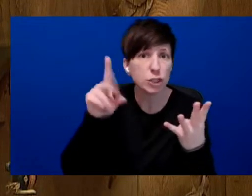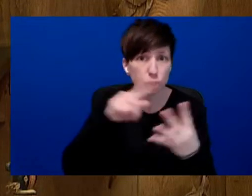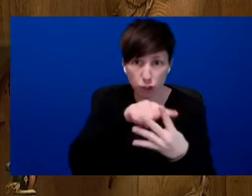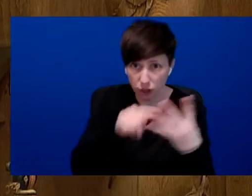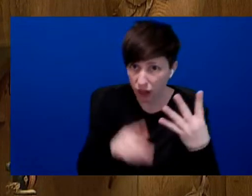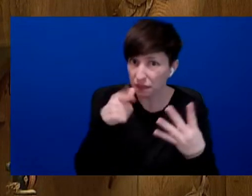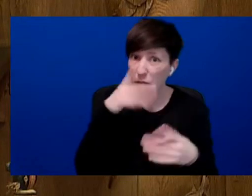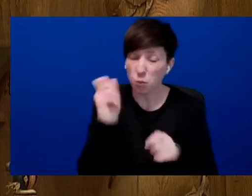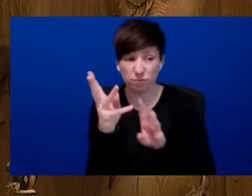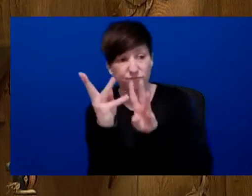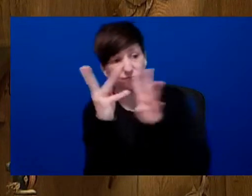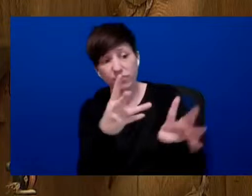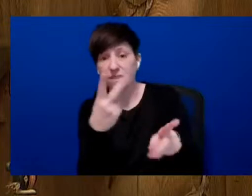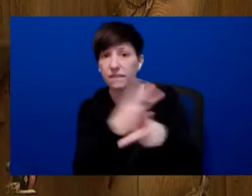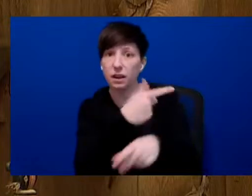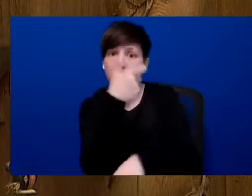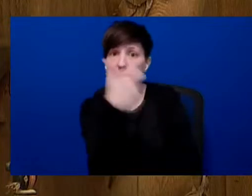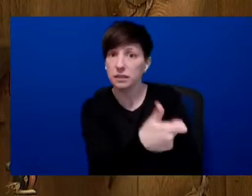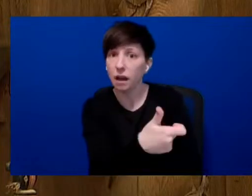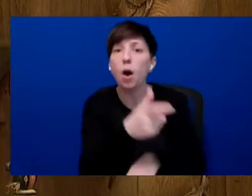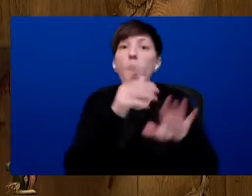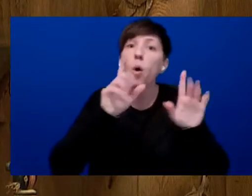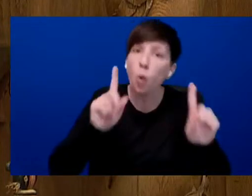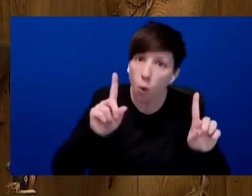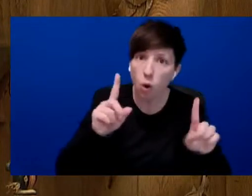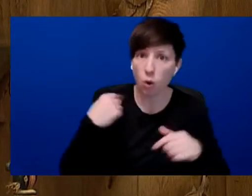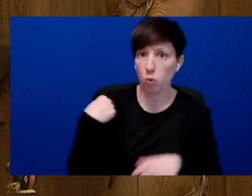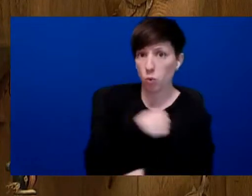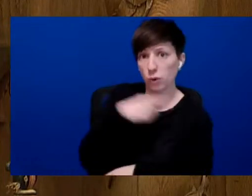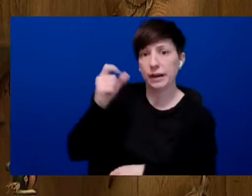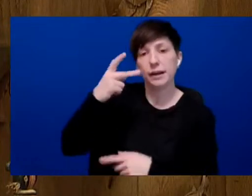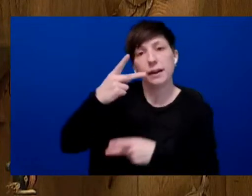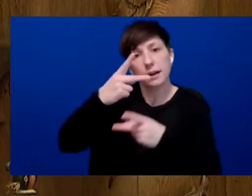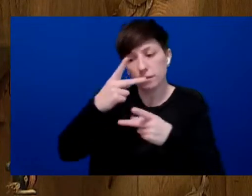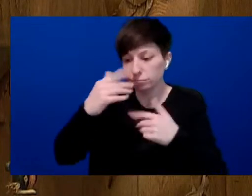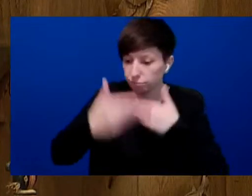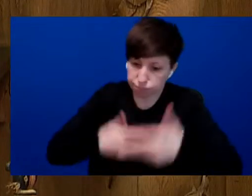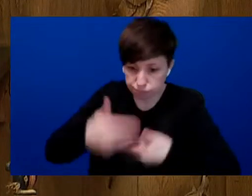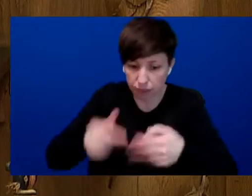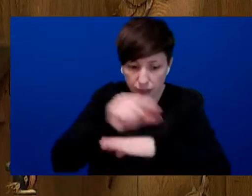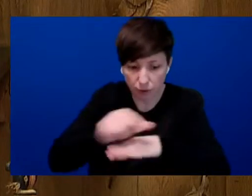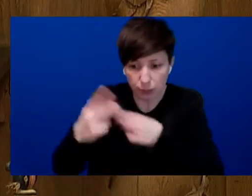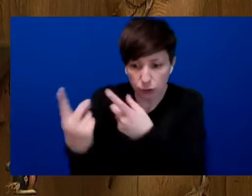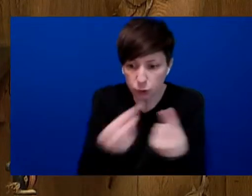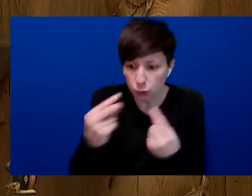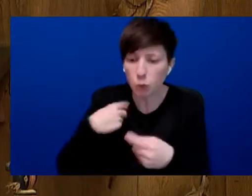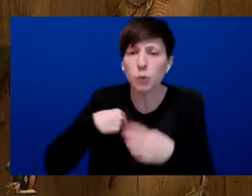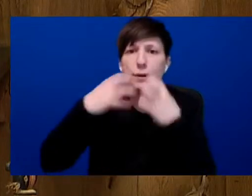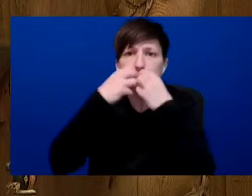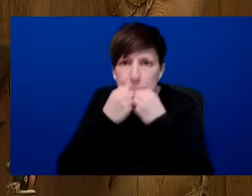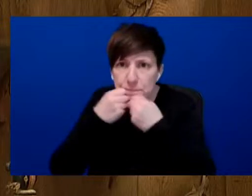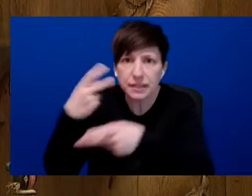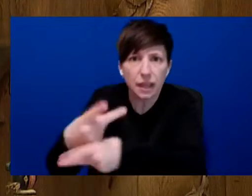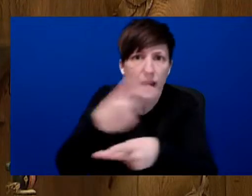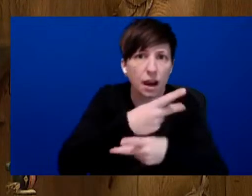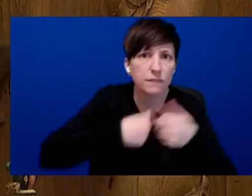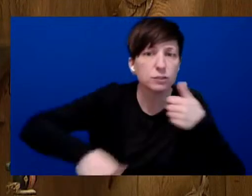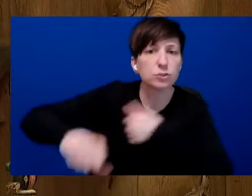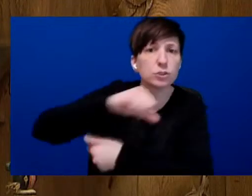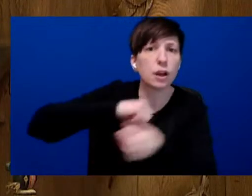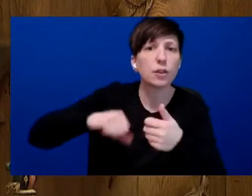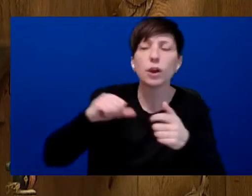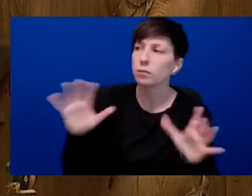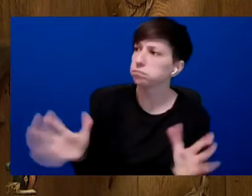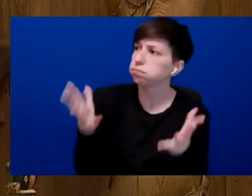will we continue to be a place where people take care of each other and build a better future? Your government is committed